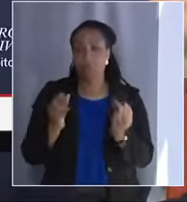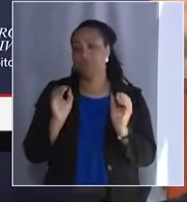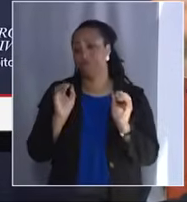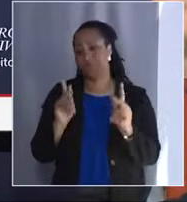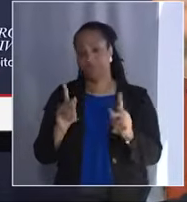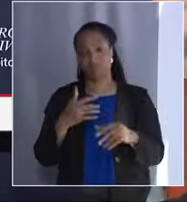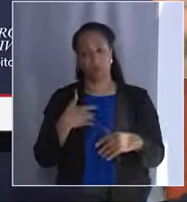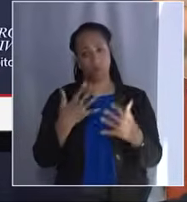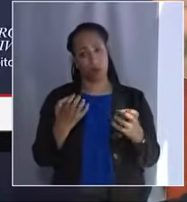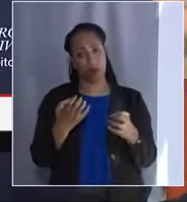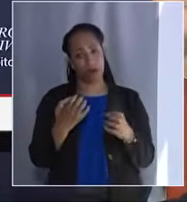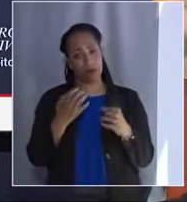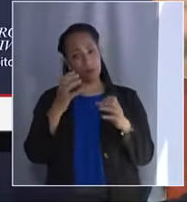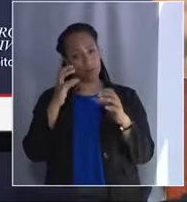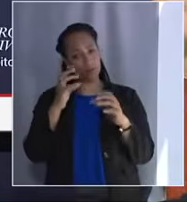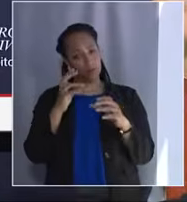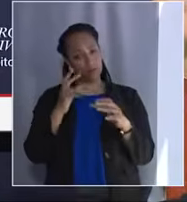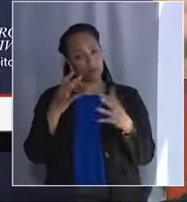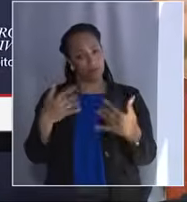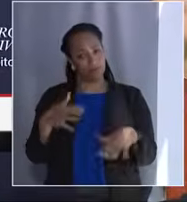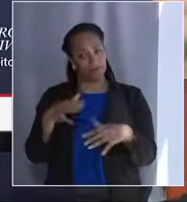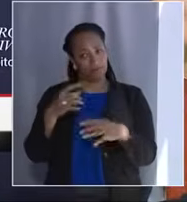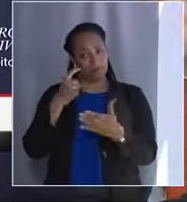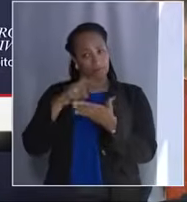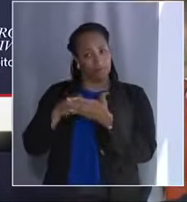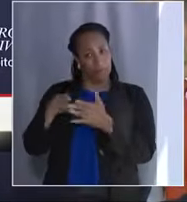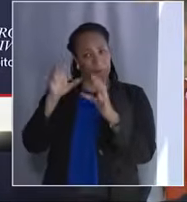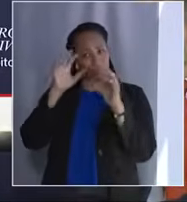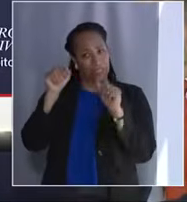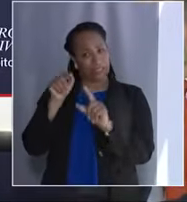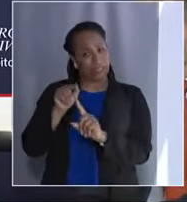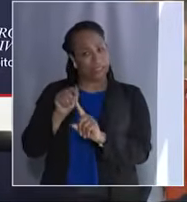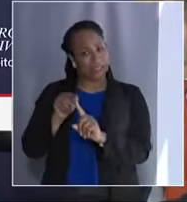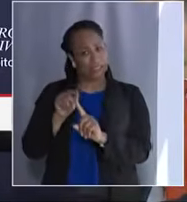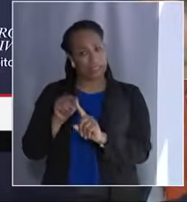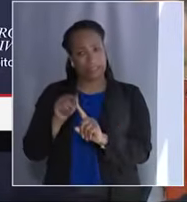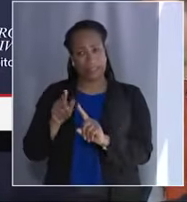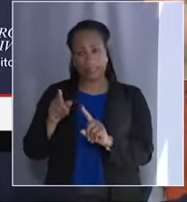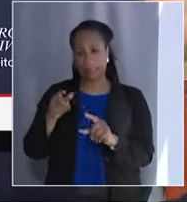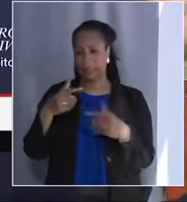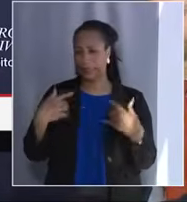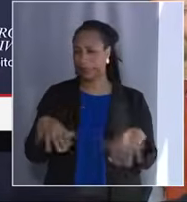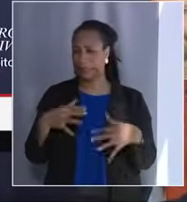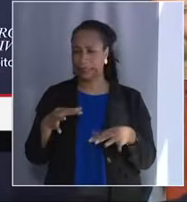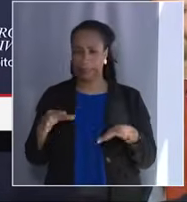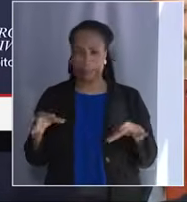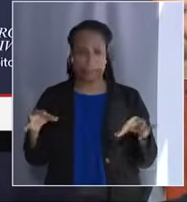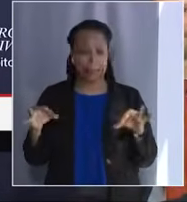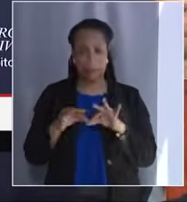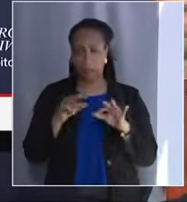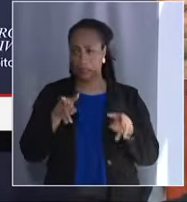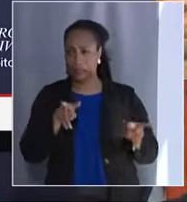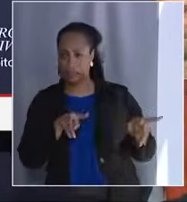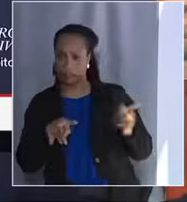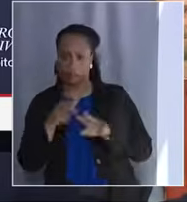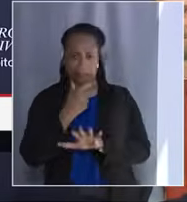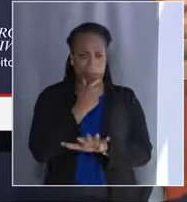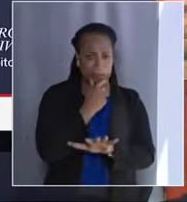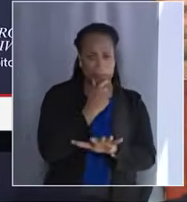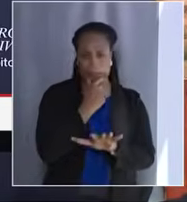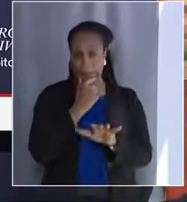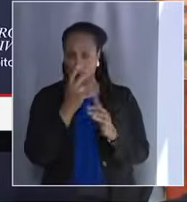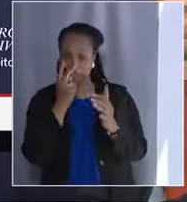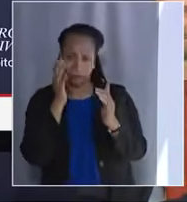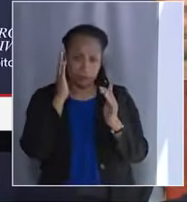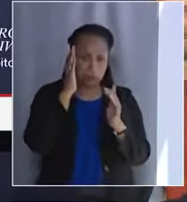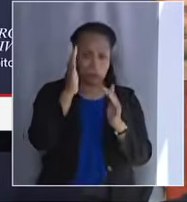I know, what is a very important decision for the future of the university. And we all look forward to